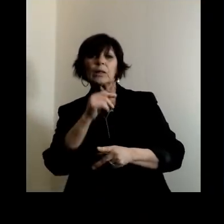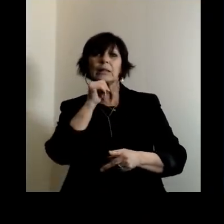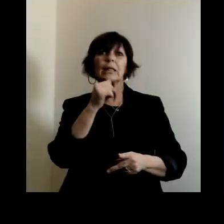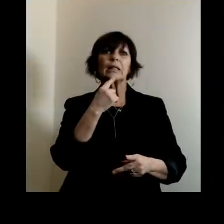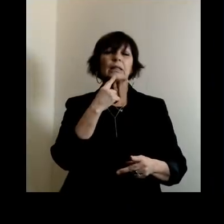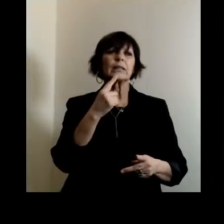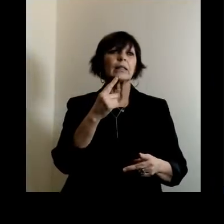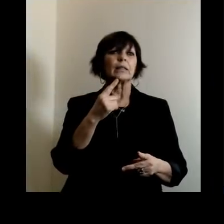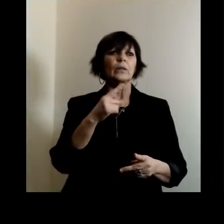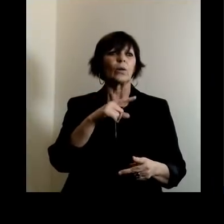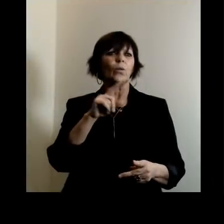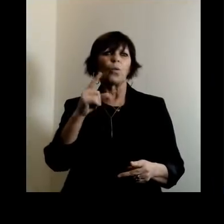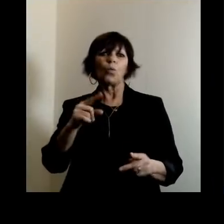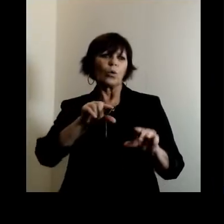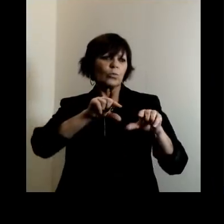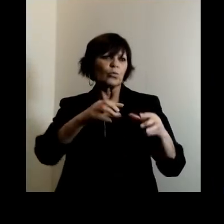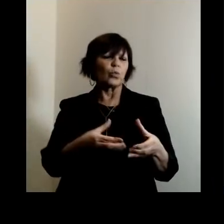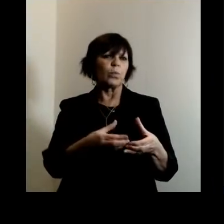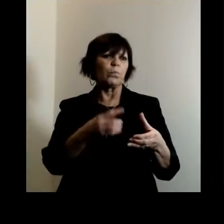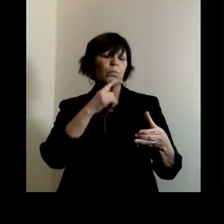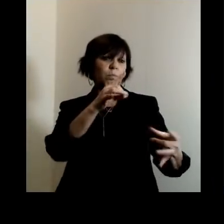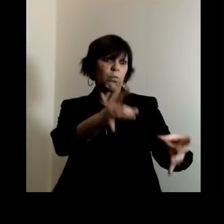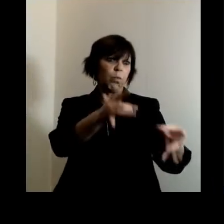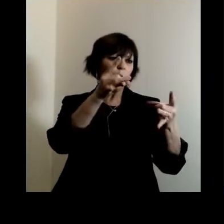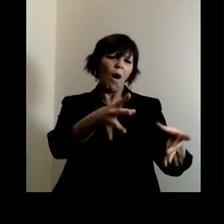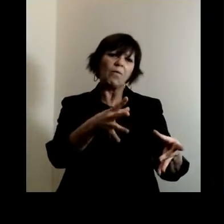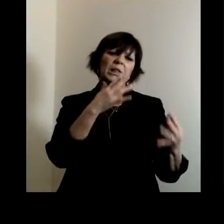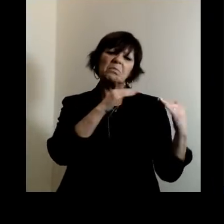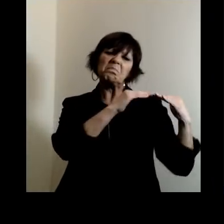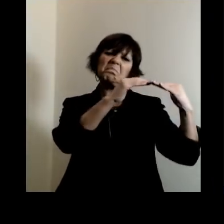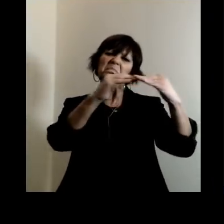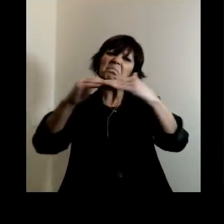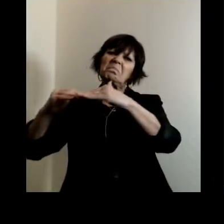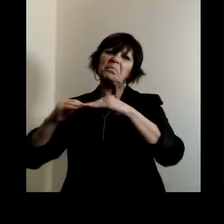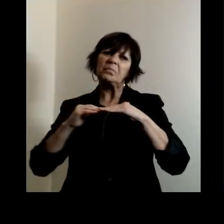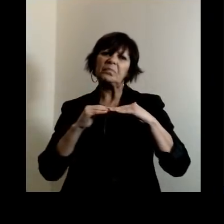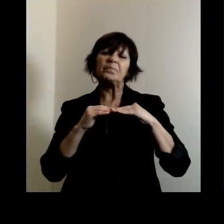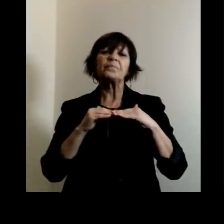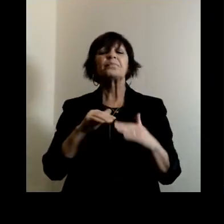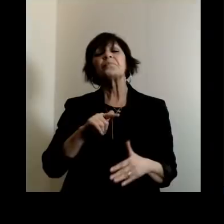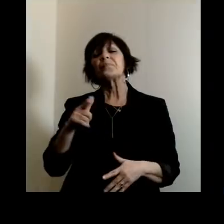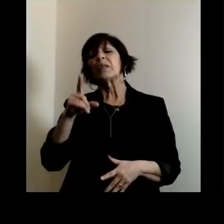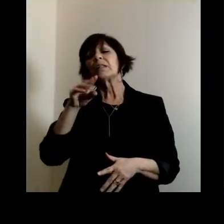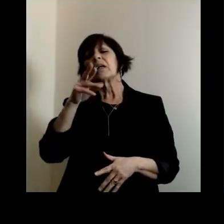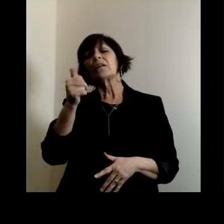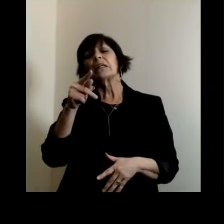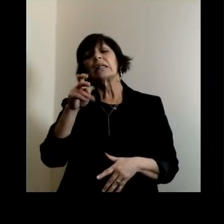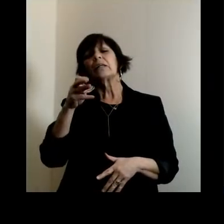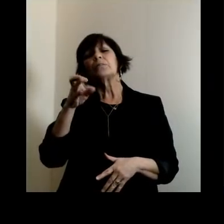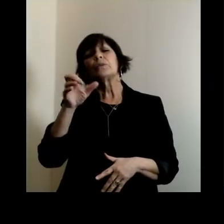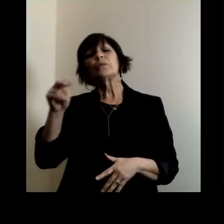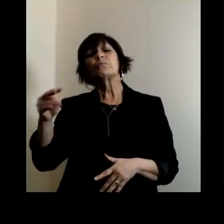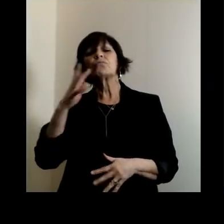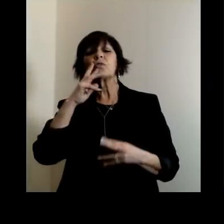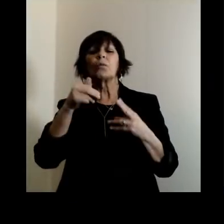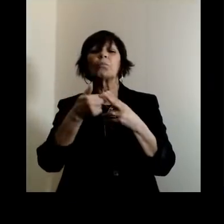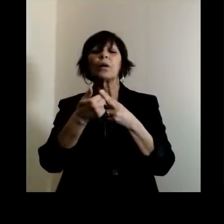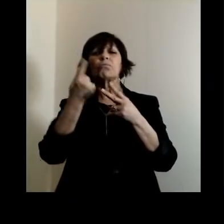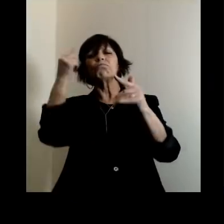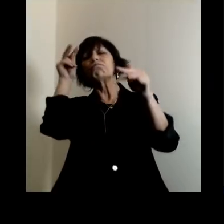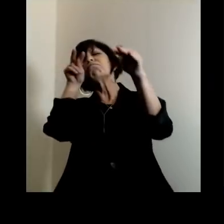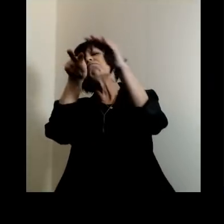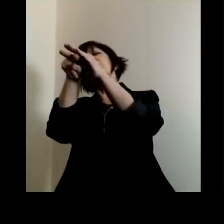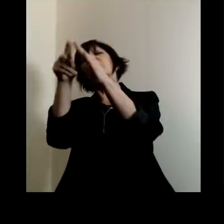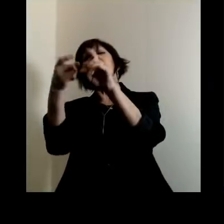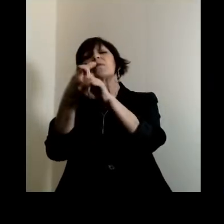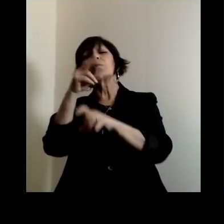on race and ethnicity. I'll turn it over to Dr. Burstein to talk a little bit about some of the projections from the University of Buffalo